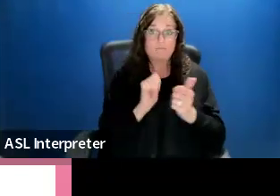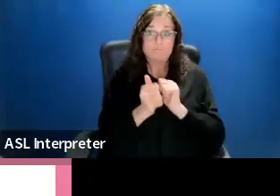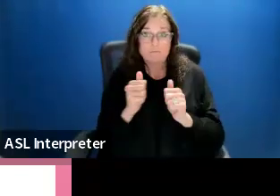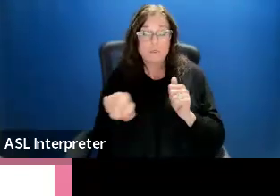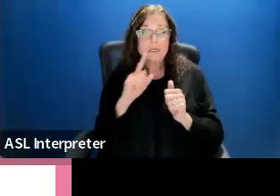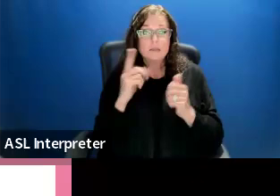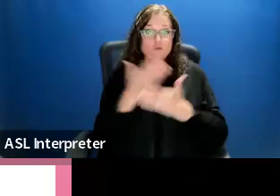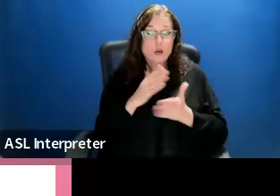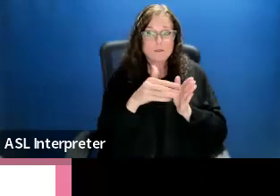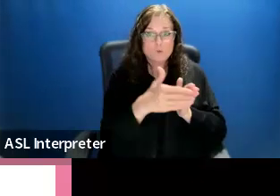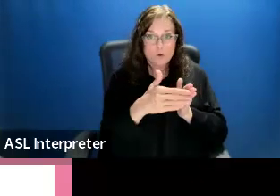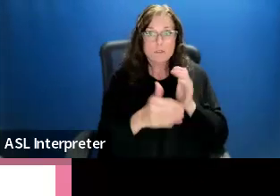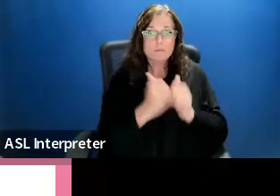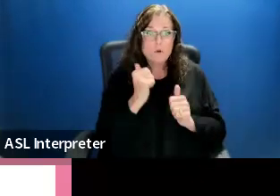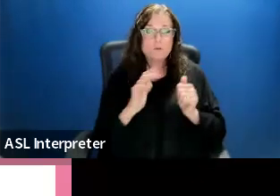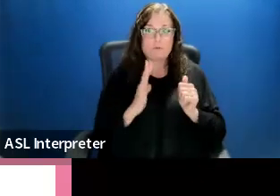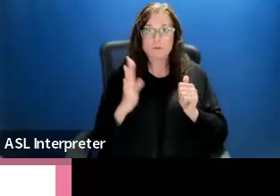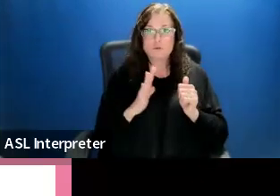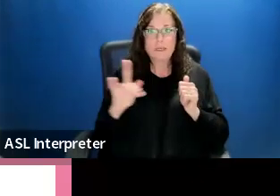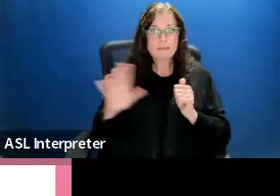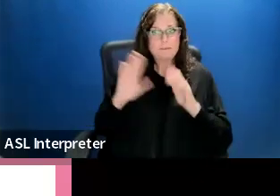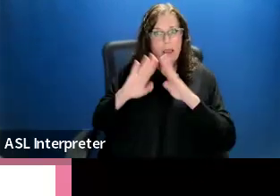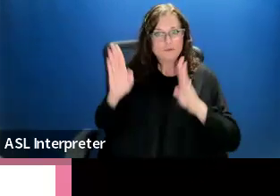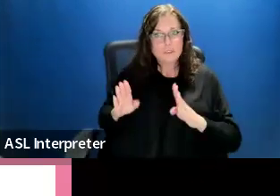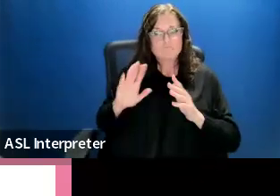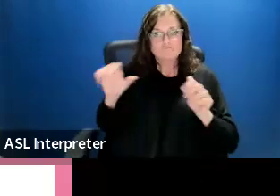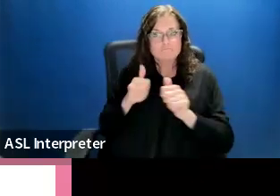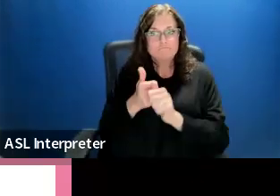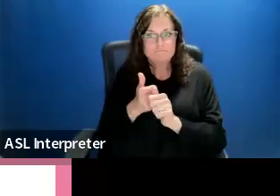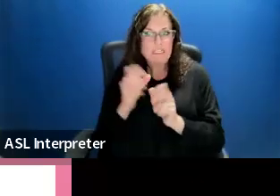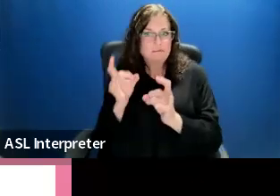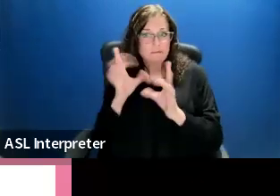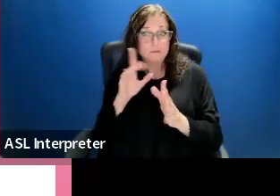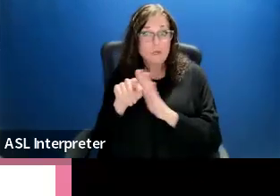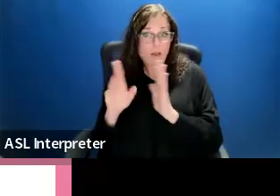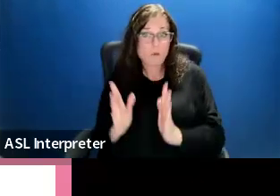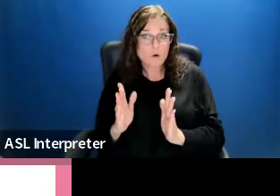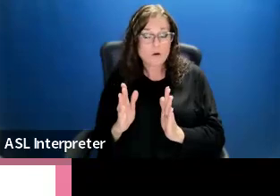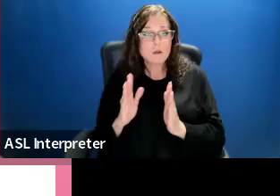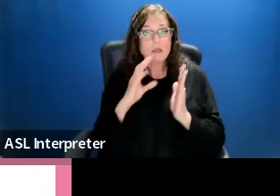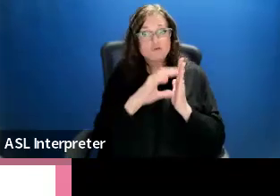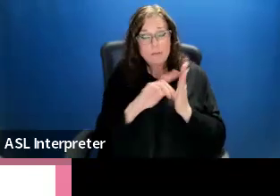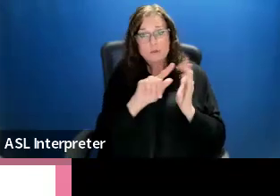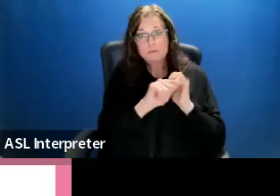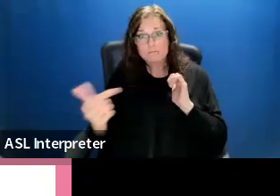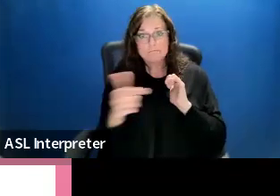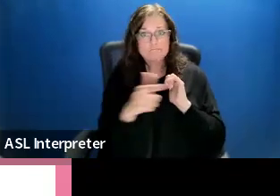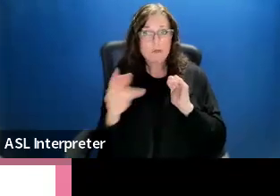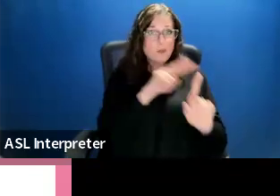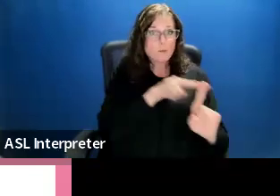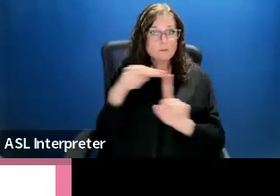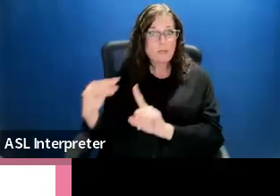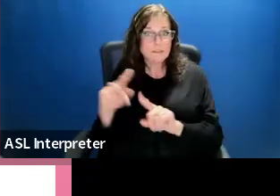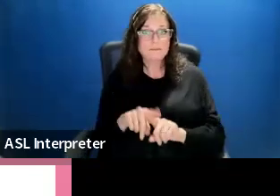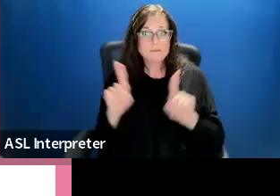city's darkest corners and its most luxurious mansions in pursuit of a brutal killer. As the chapters alternate between their perspectives,